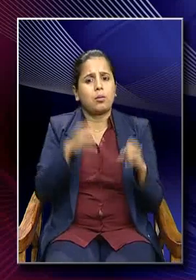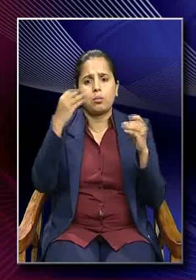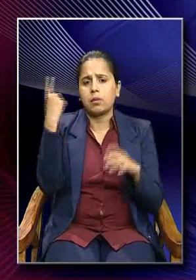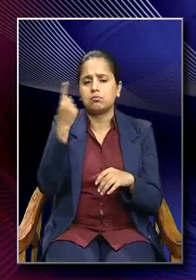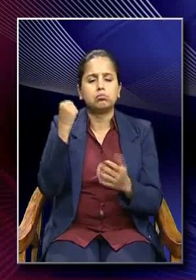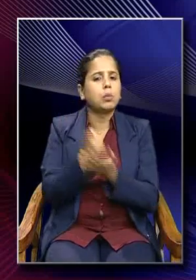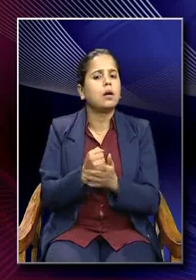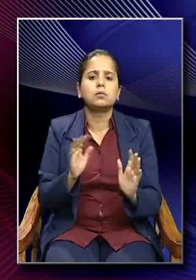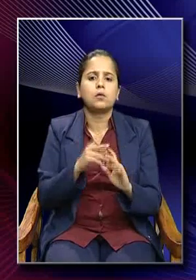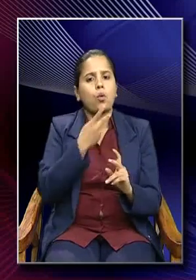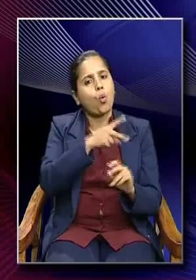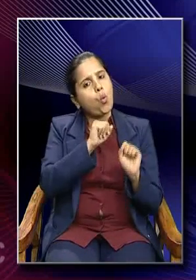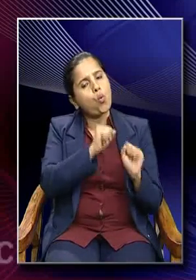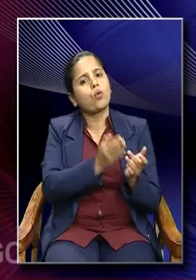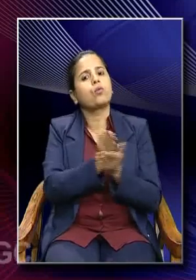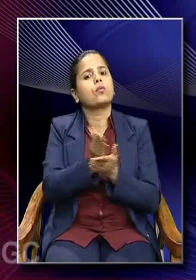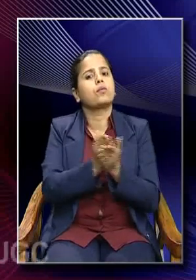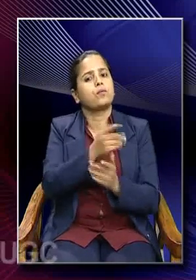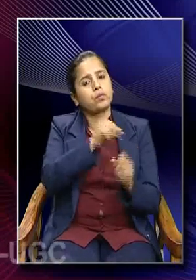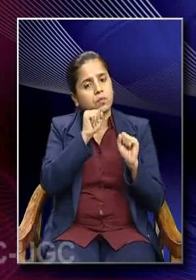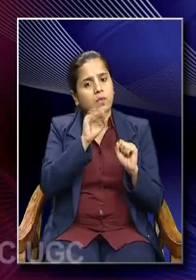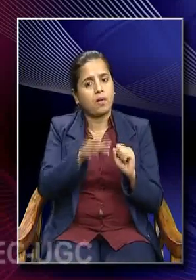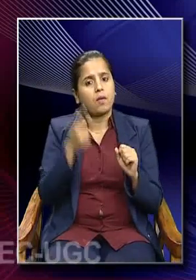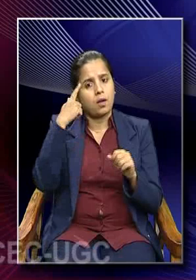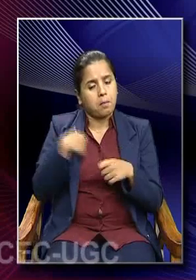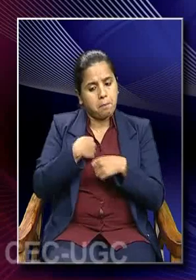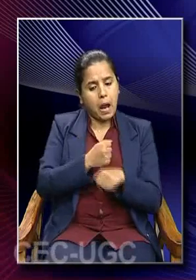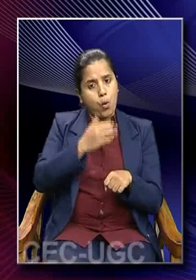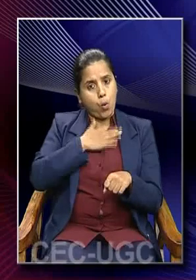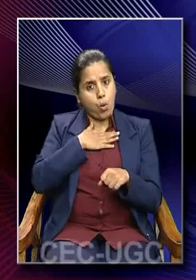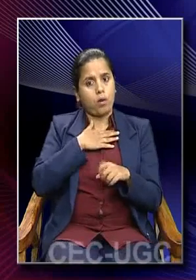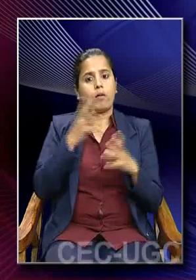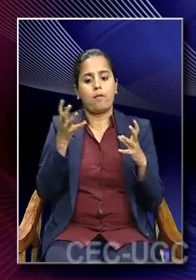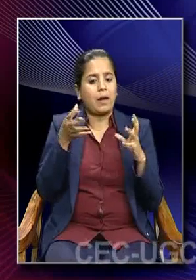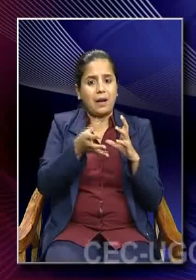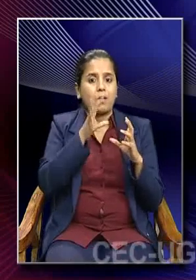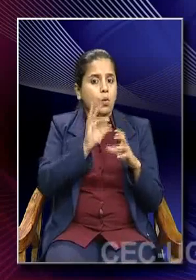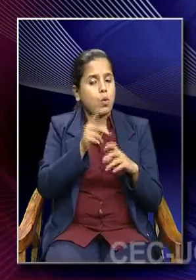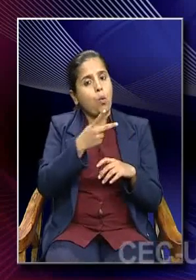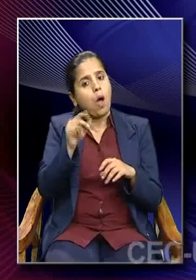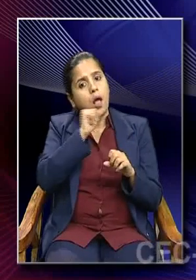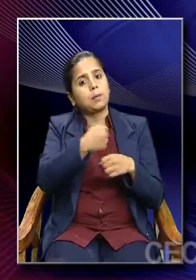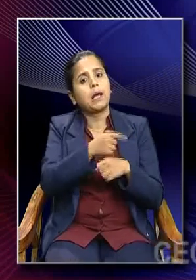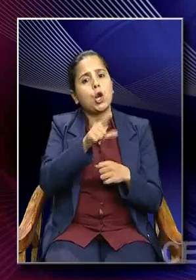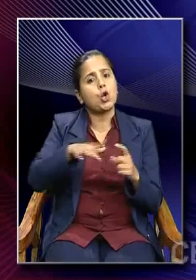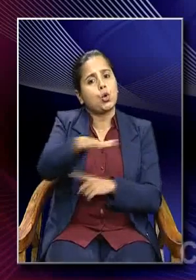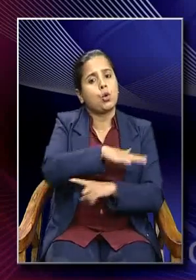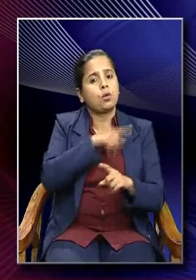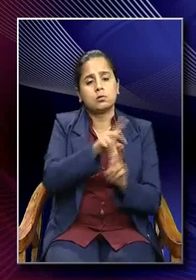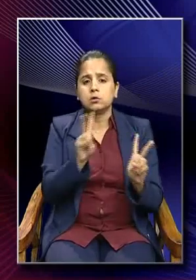electricity. So they have their own designed refrigerating systems, and they are local and